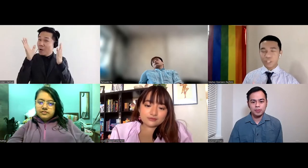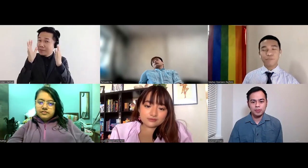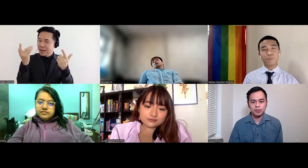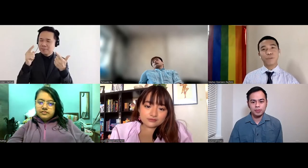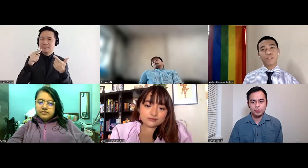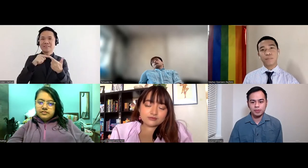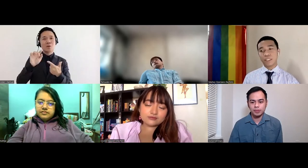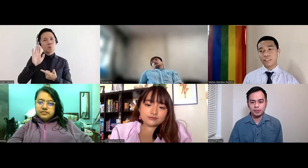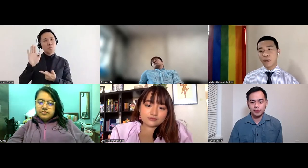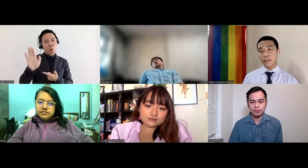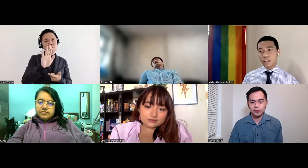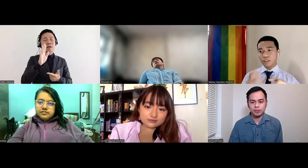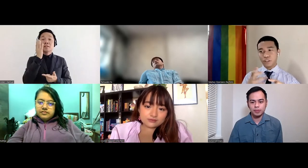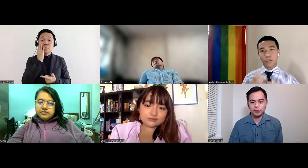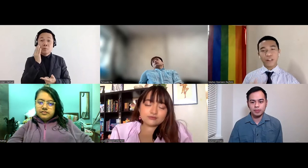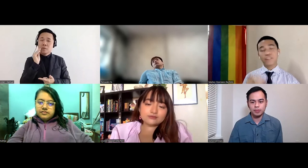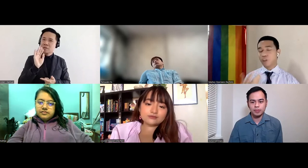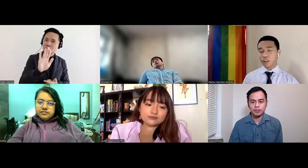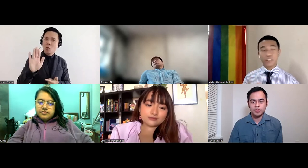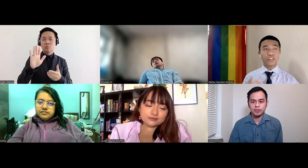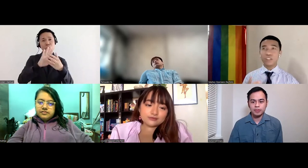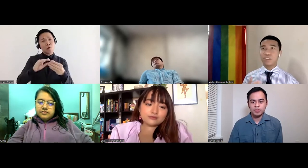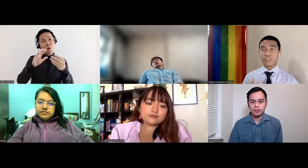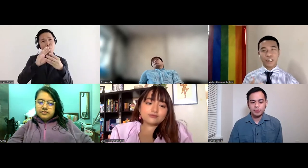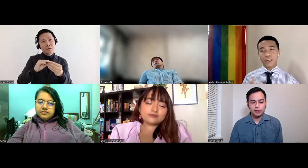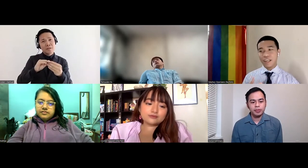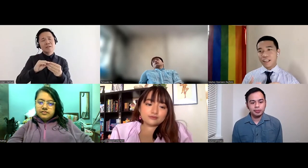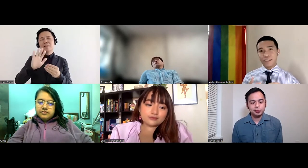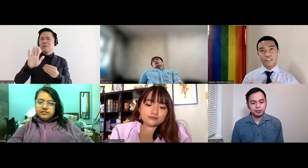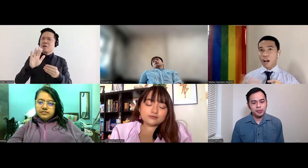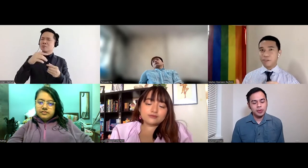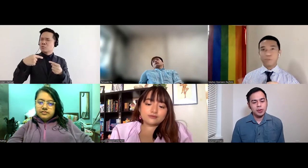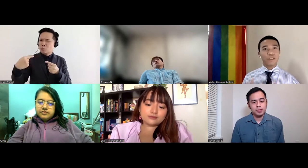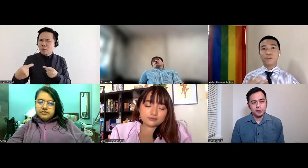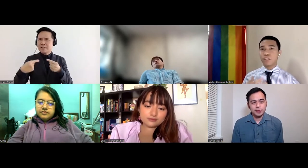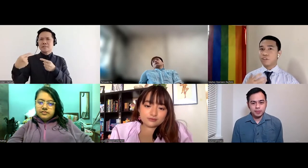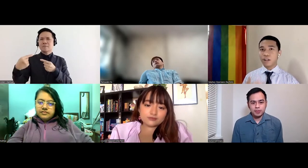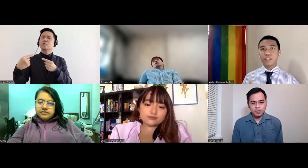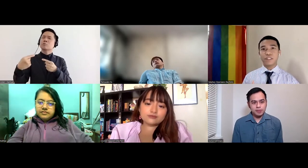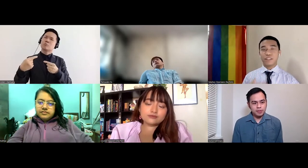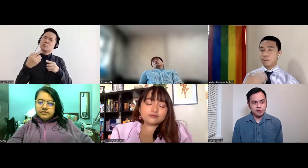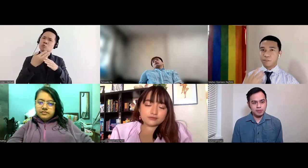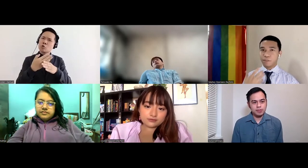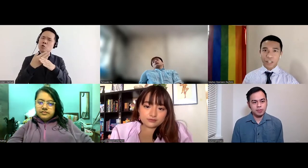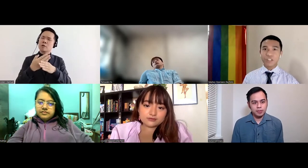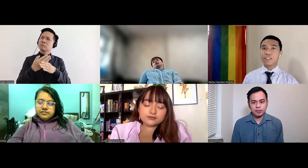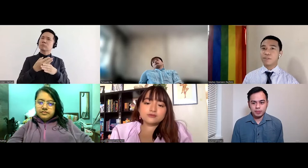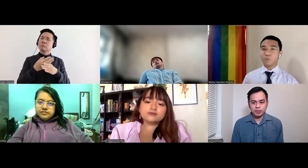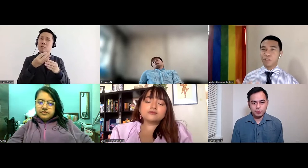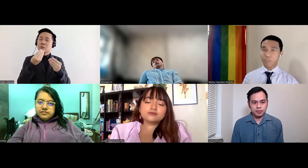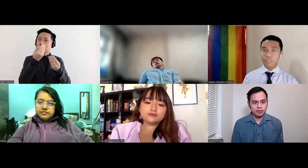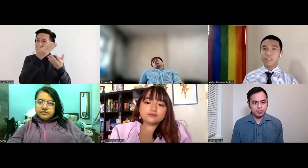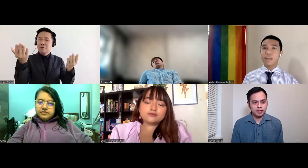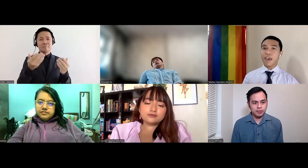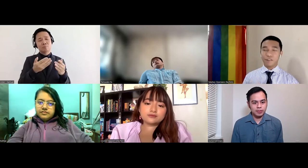more stories of people with disabilities, sharing the struggles, not just the triumphs, but also the struggles, the barriers that